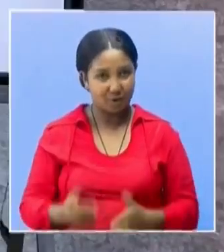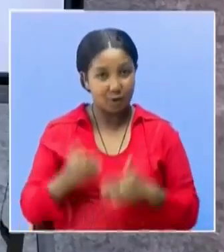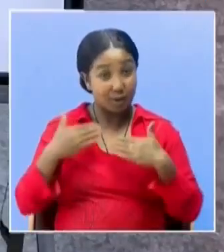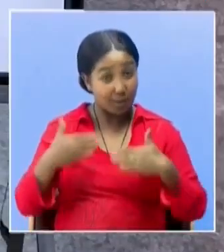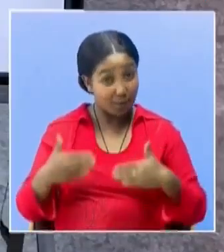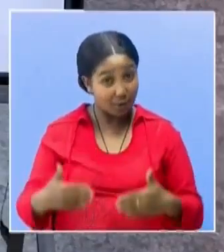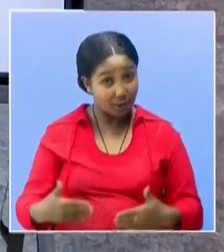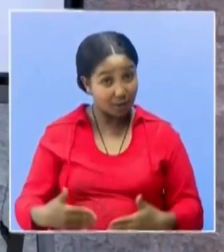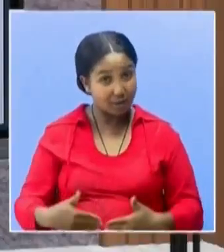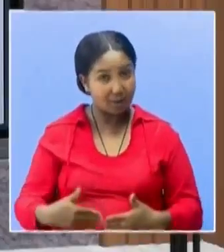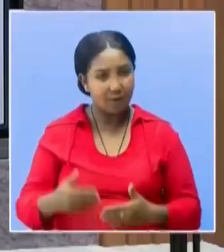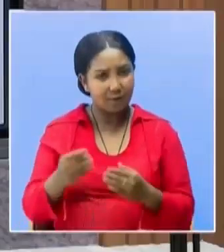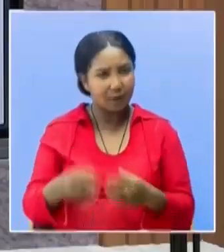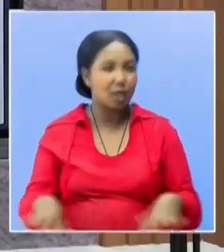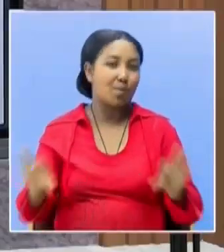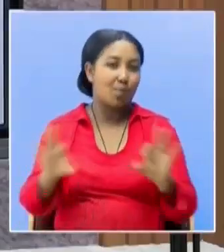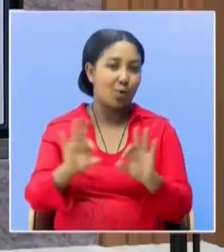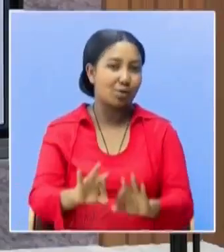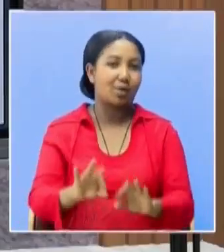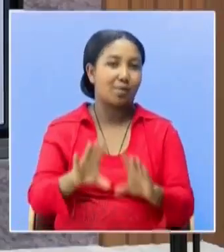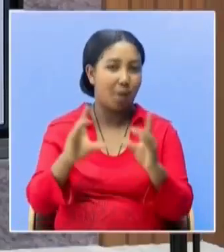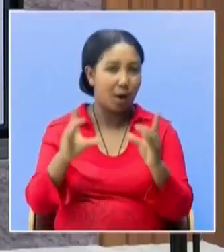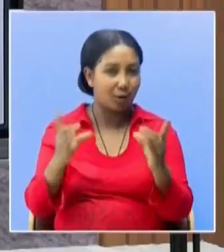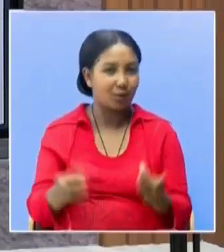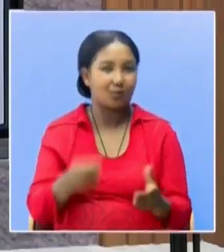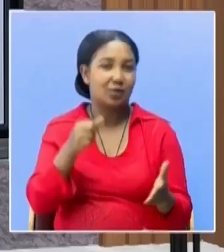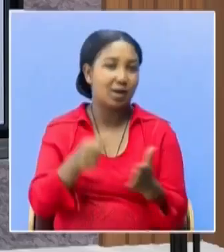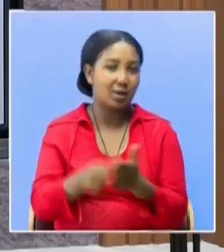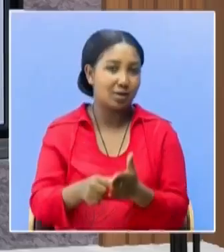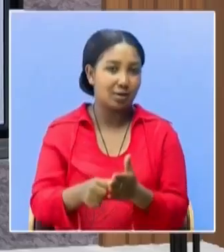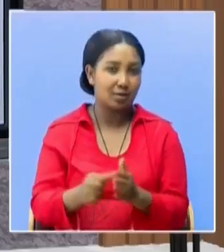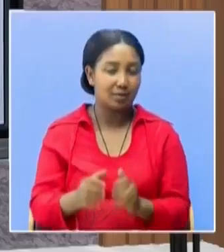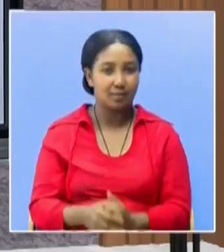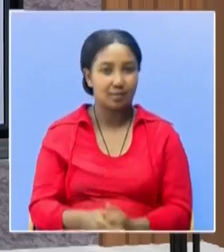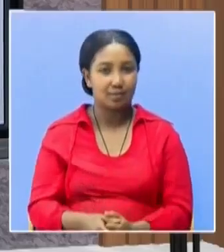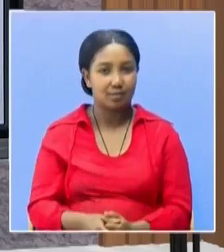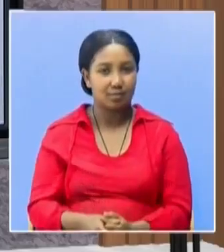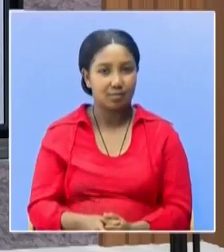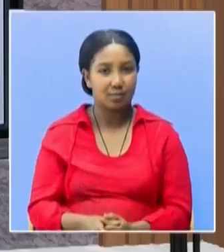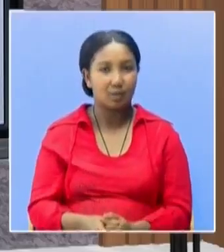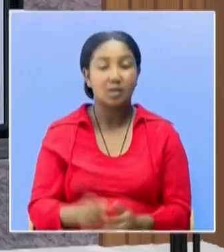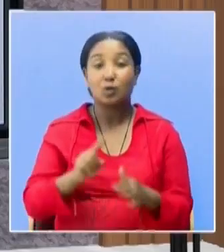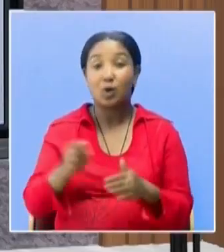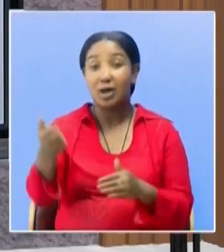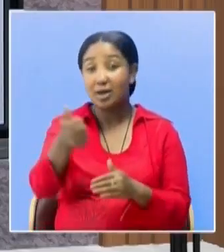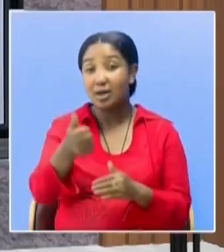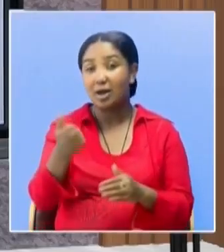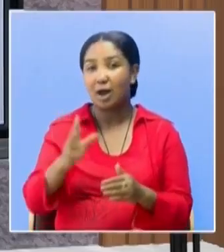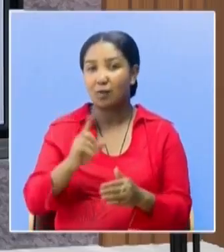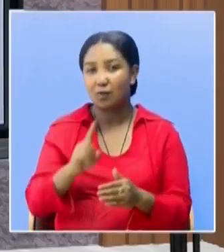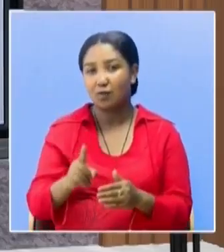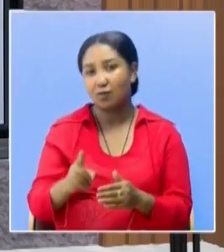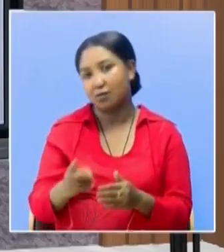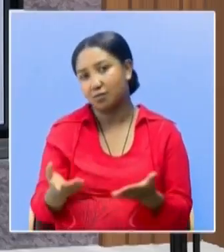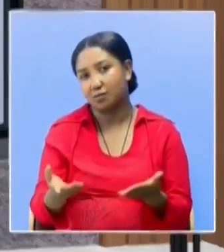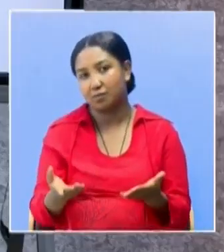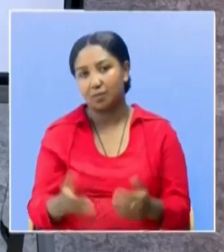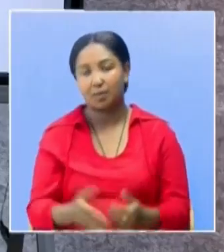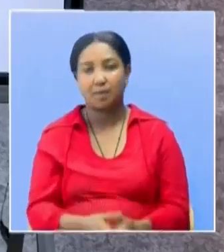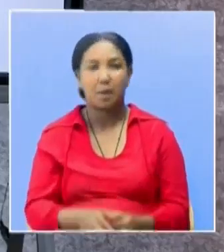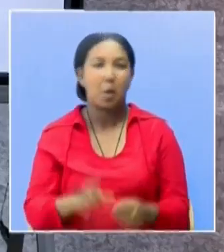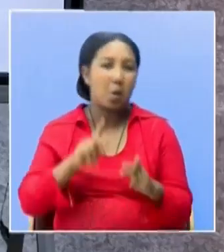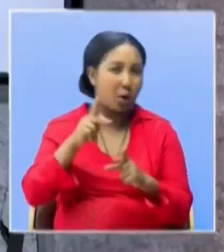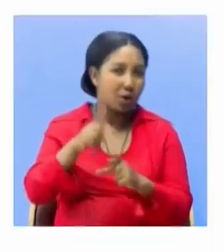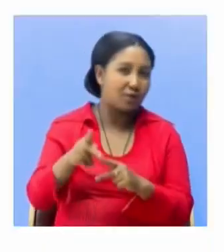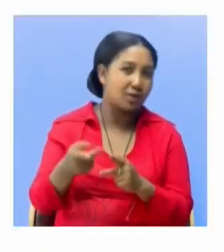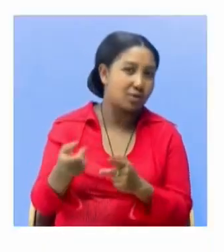part is very important part of the letters that you have to bear in mind, right? So any kind of words, maybe Spartus events,